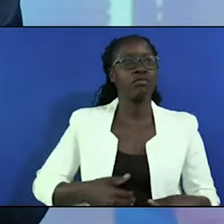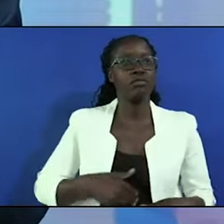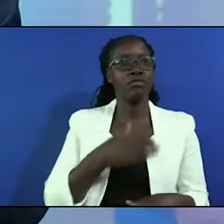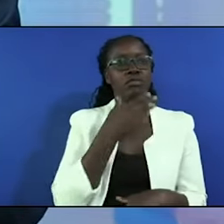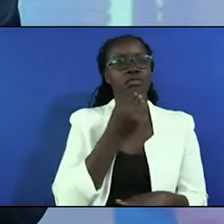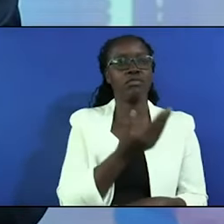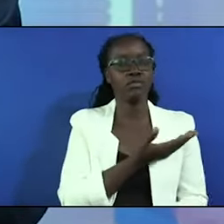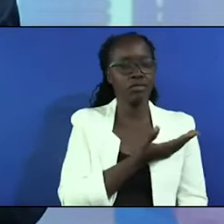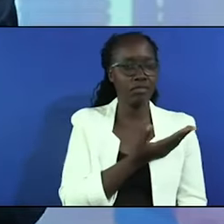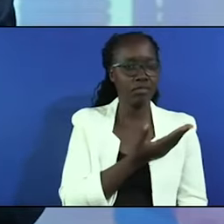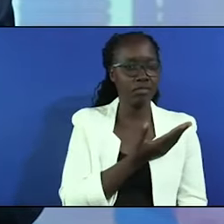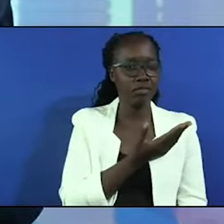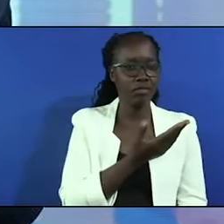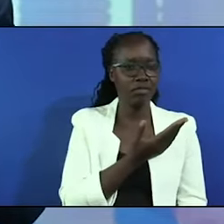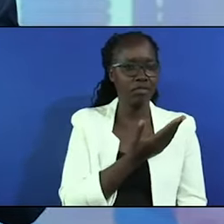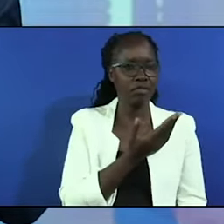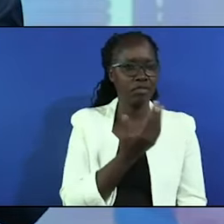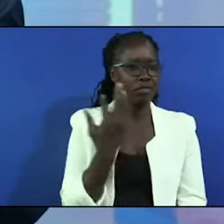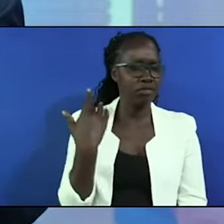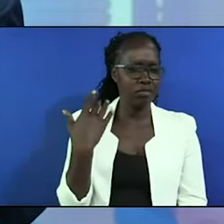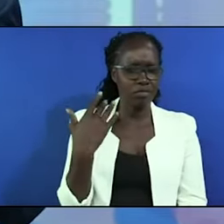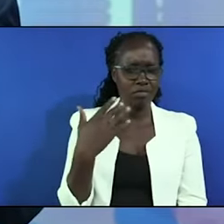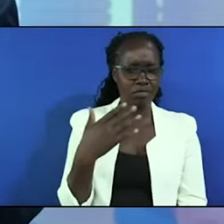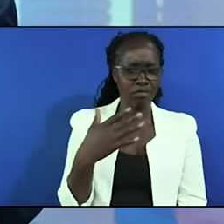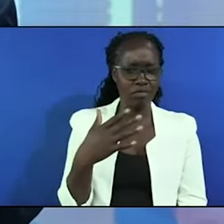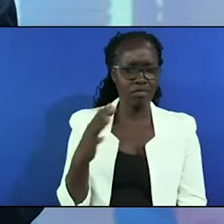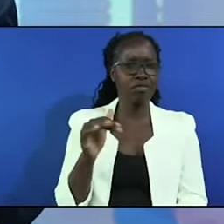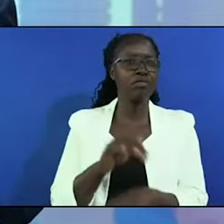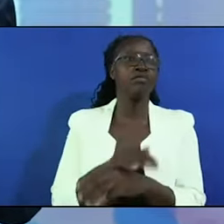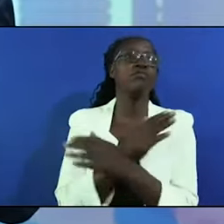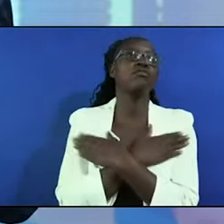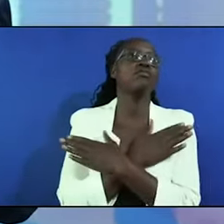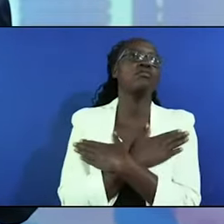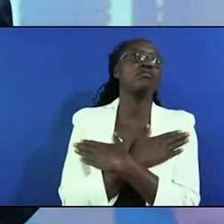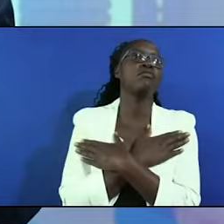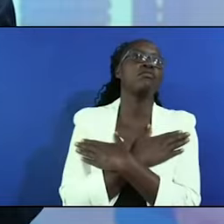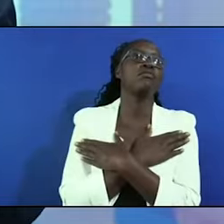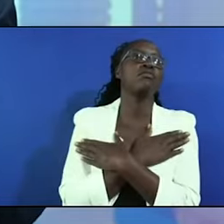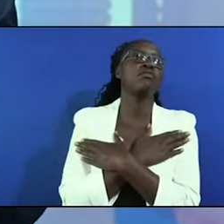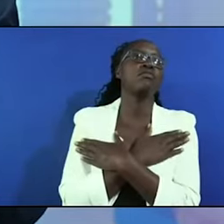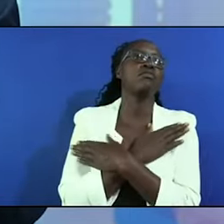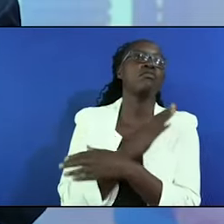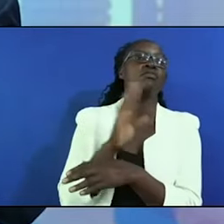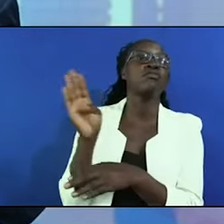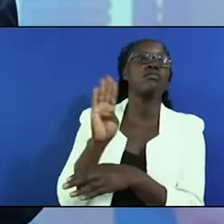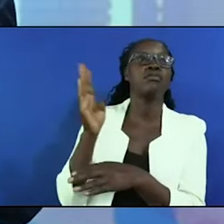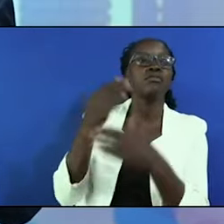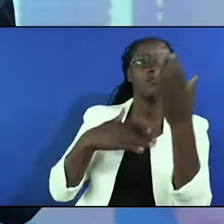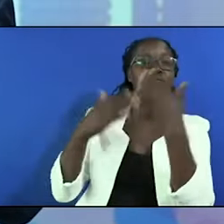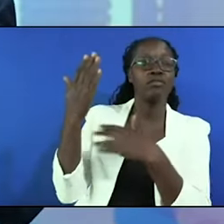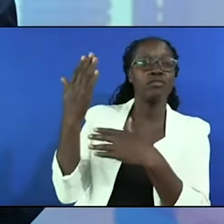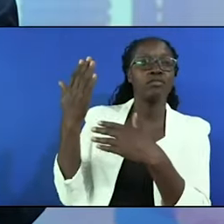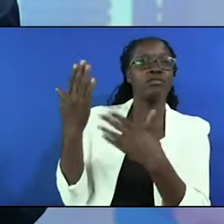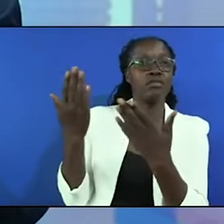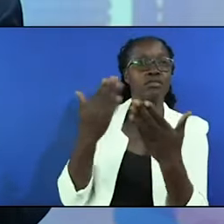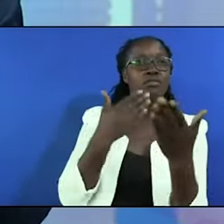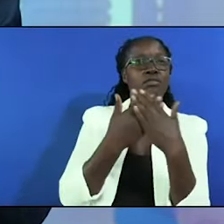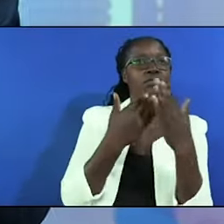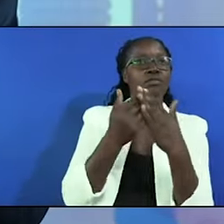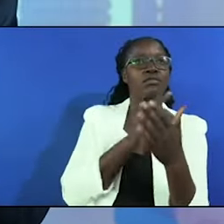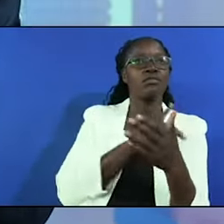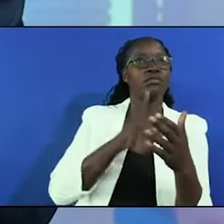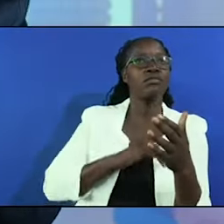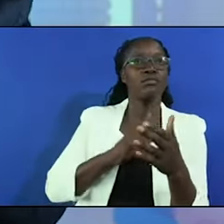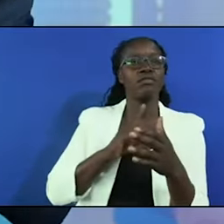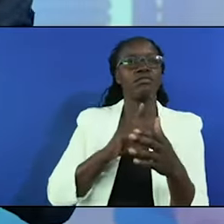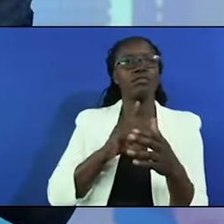in that church. And since that time, we have been good friends. He was in Baraton that time, and we are grateful that the Lord